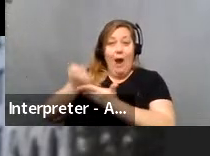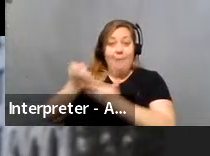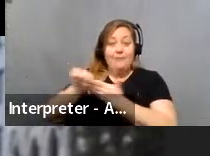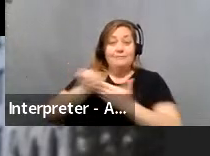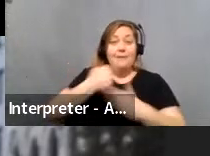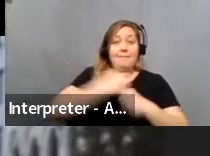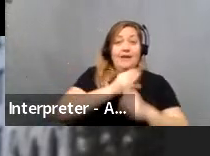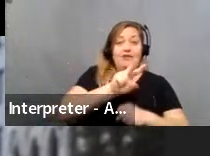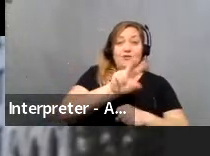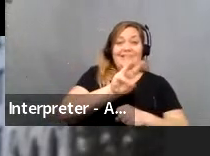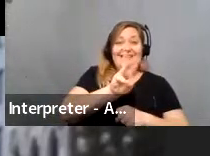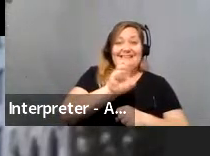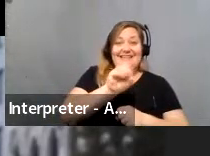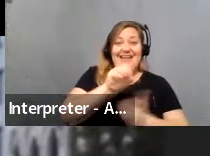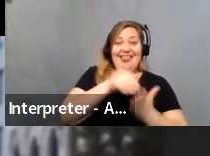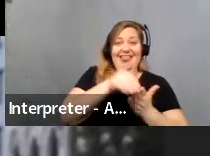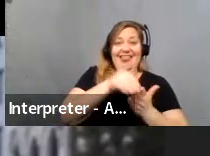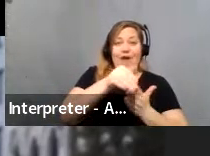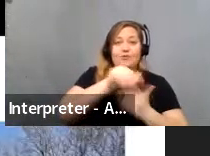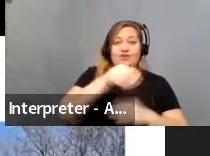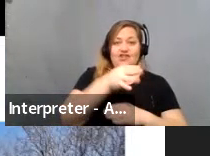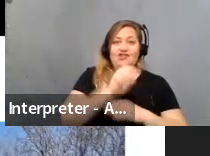jobs. Next slide.